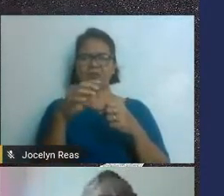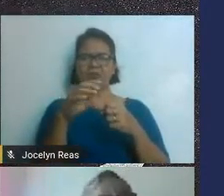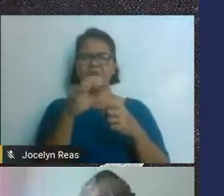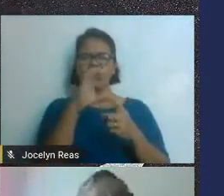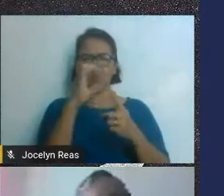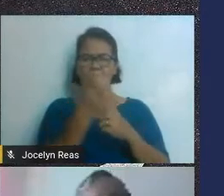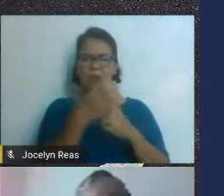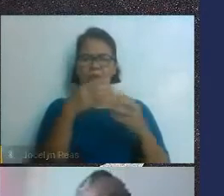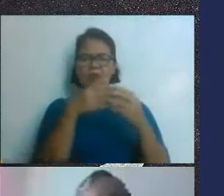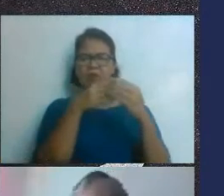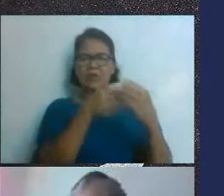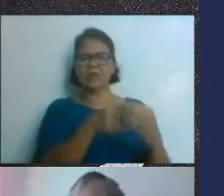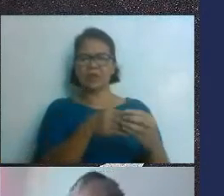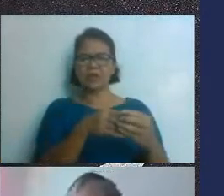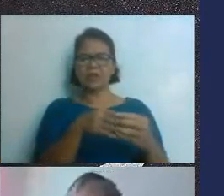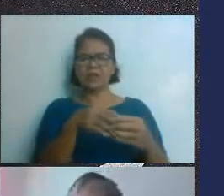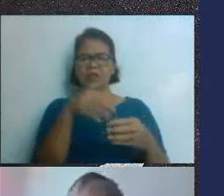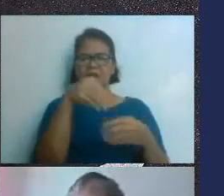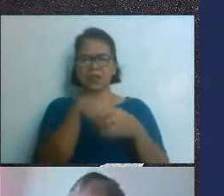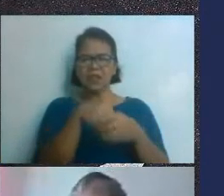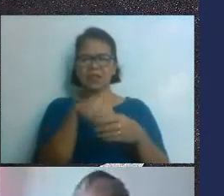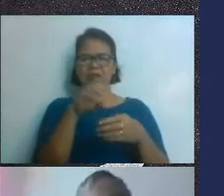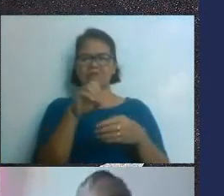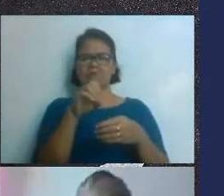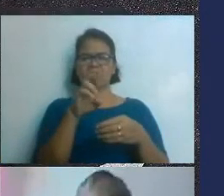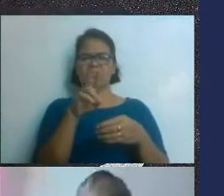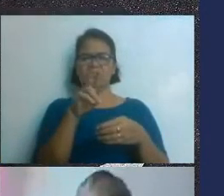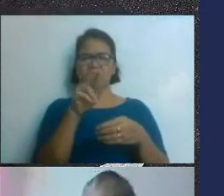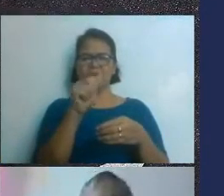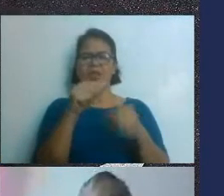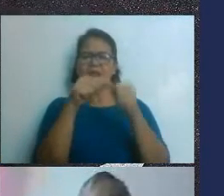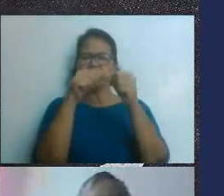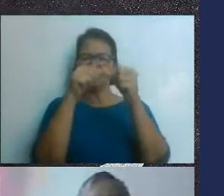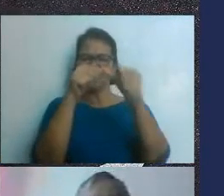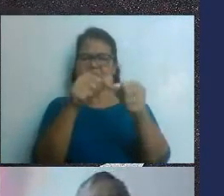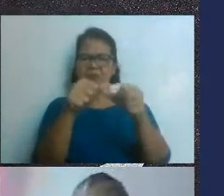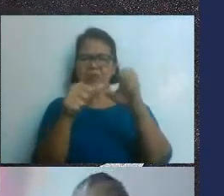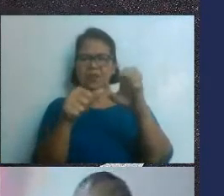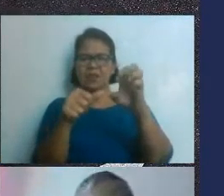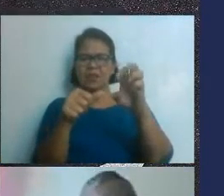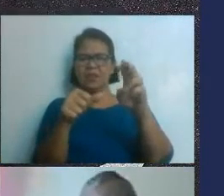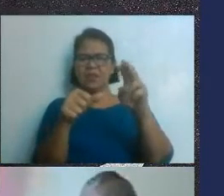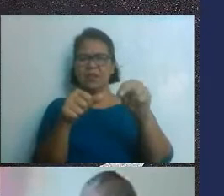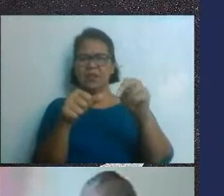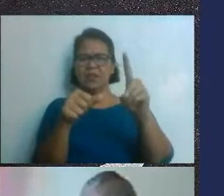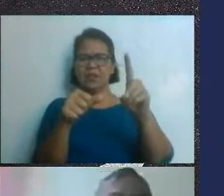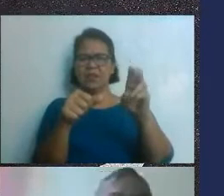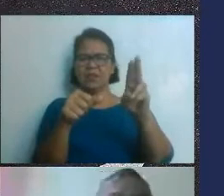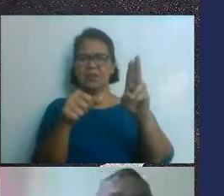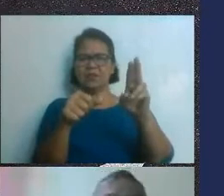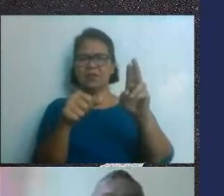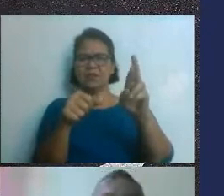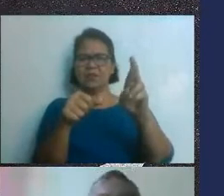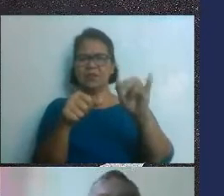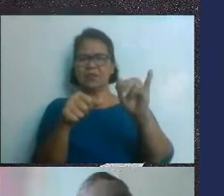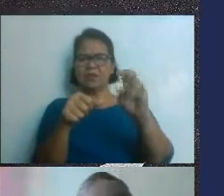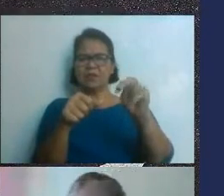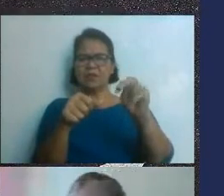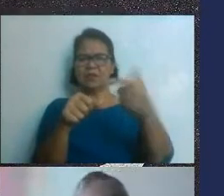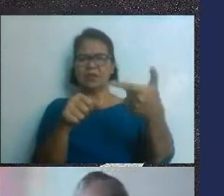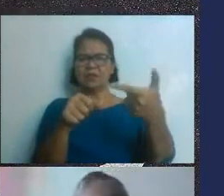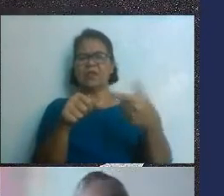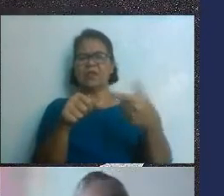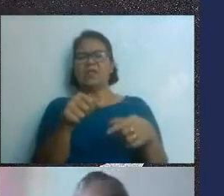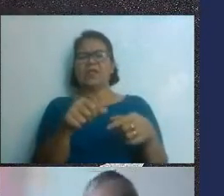enduring ba itong learning competence na ito? And what do we mean when we say enduring? When we say enduring, it's a competence,